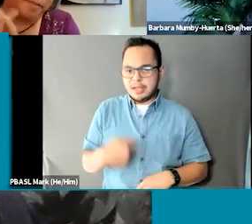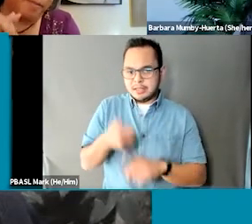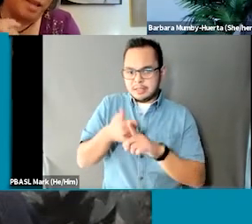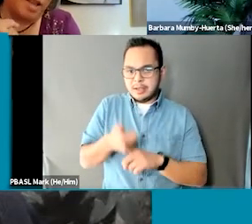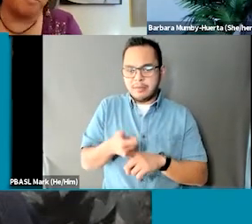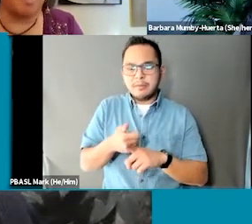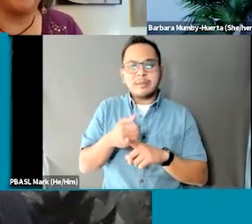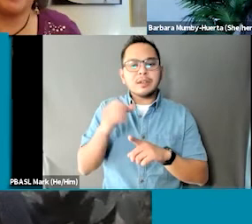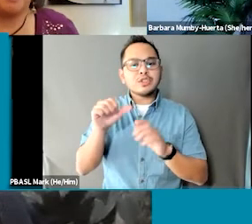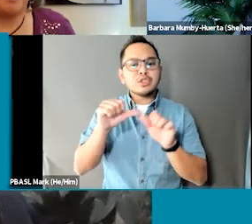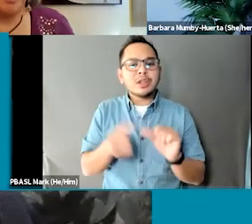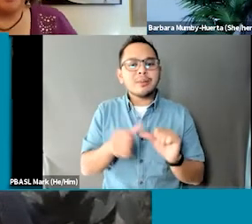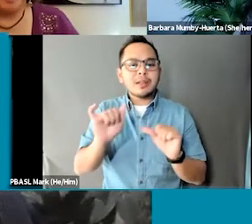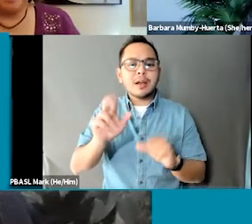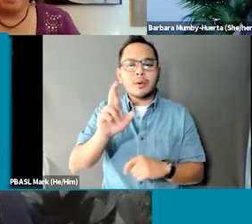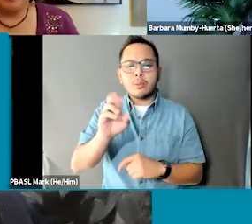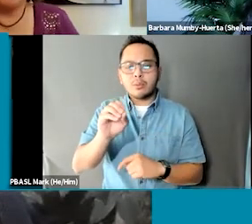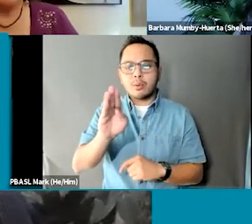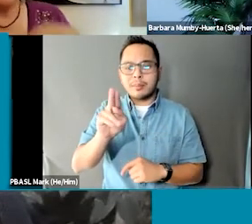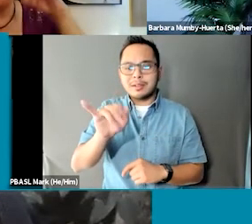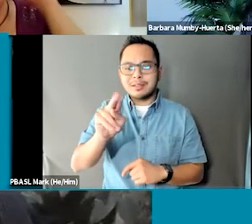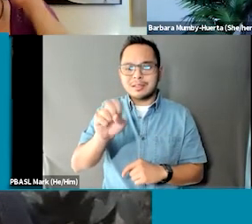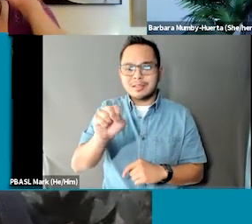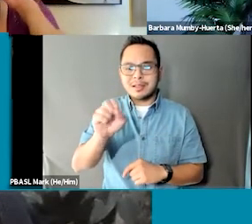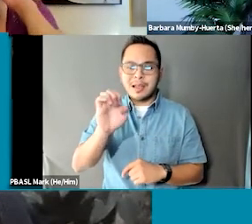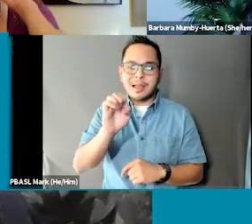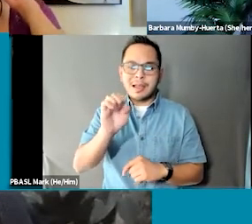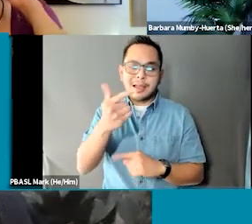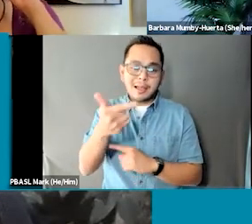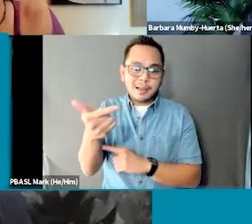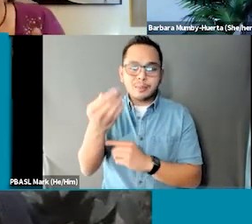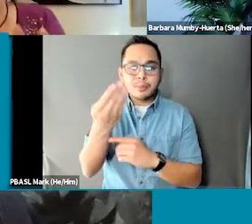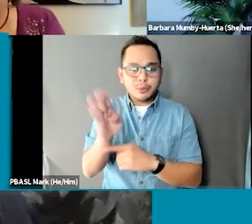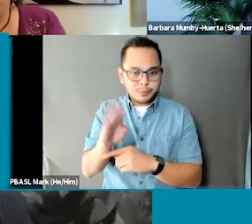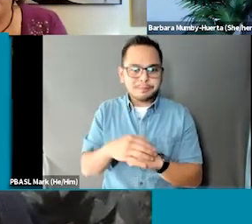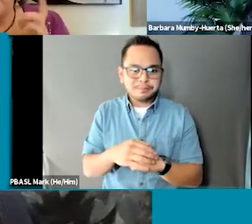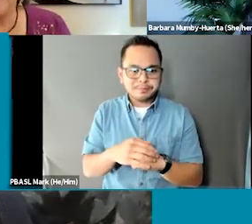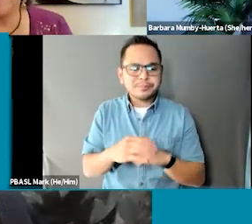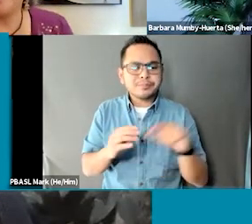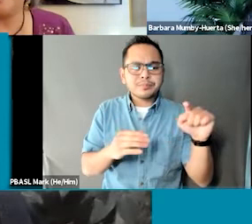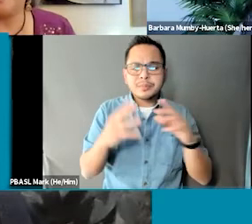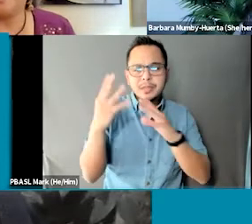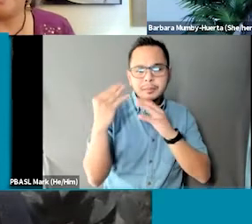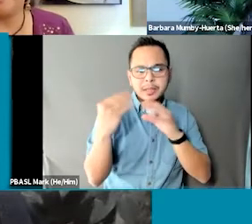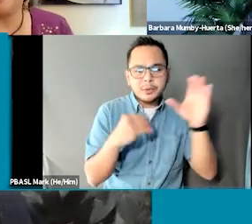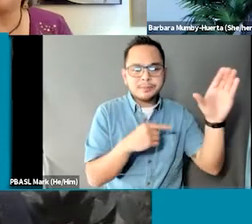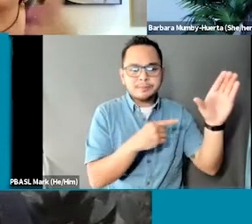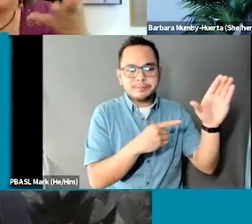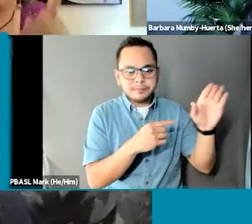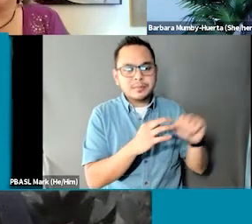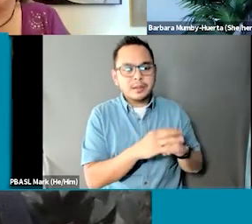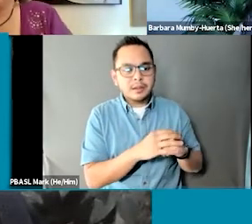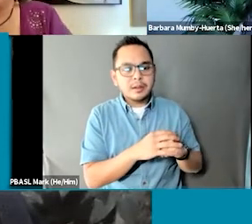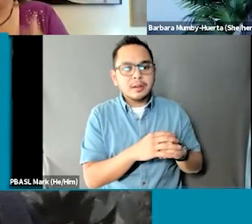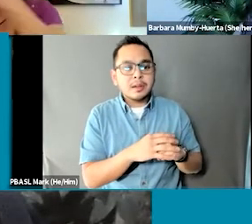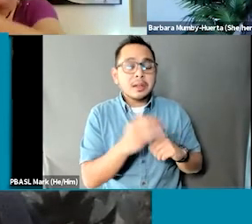a robin's egg blue. So just going back to the pillow on the top right, the Dancing to the Tune of Your Own Drummer, say